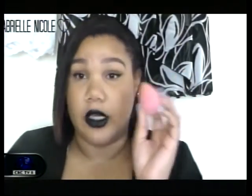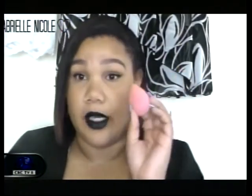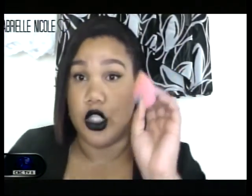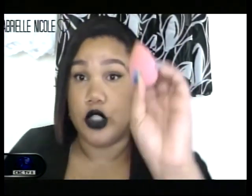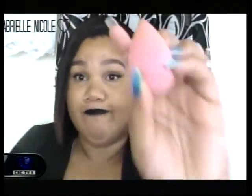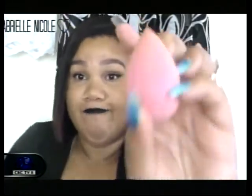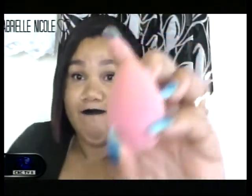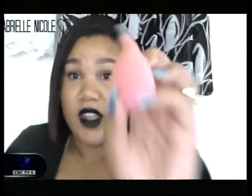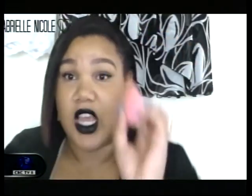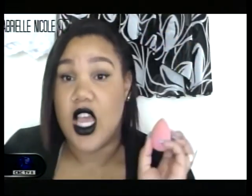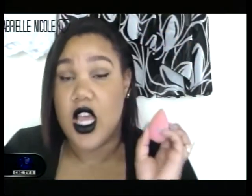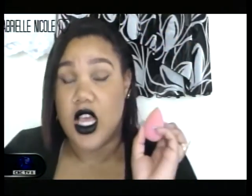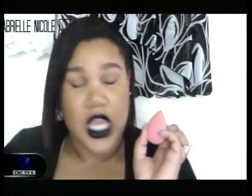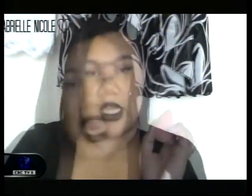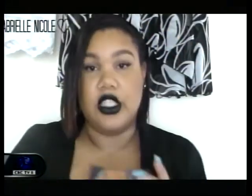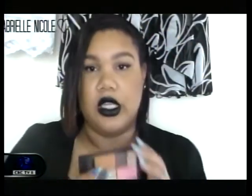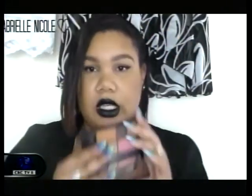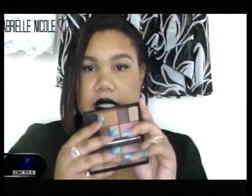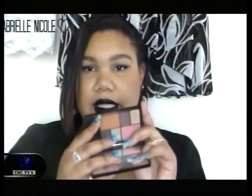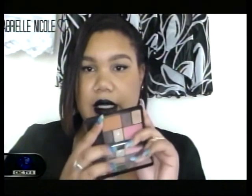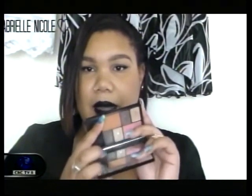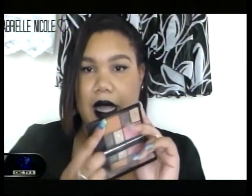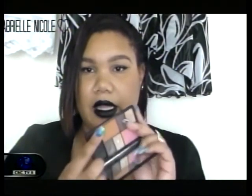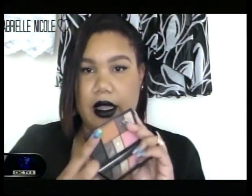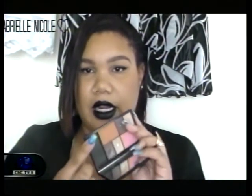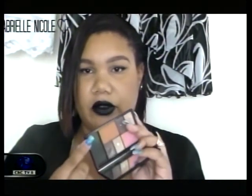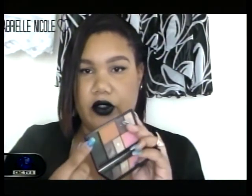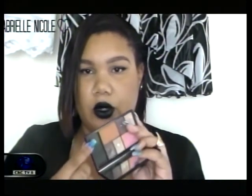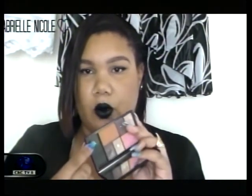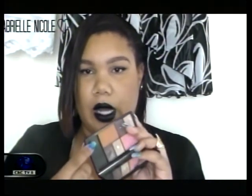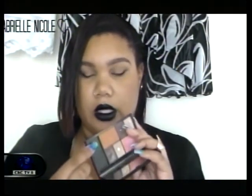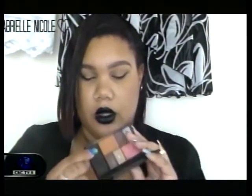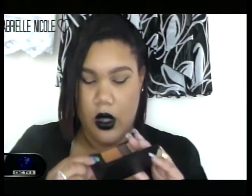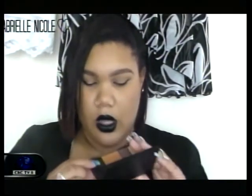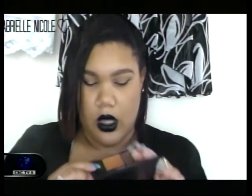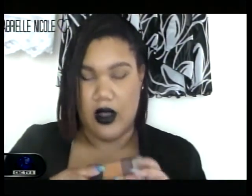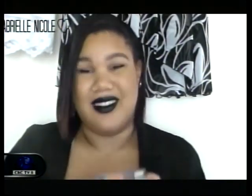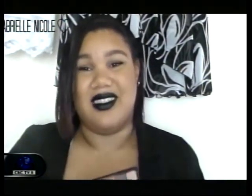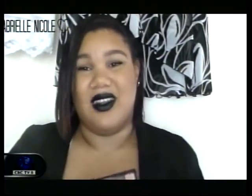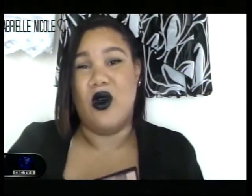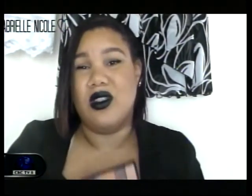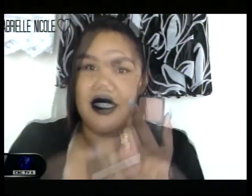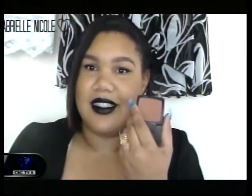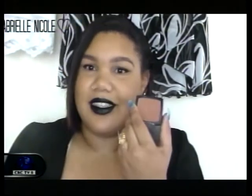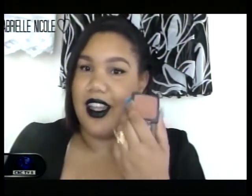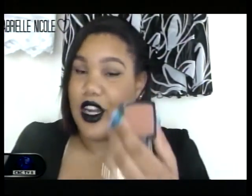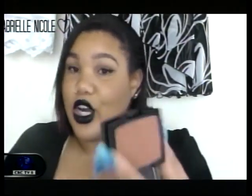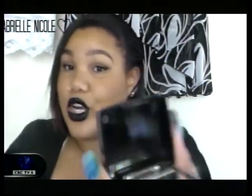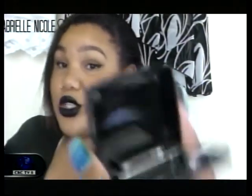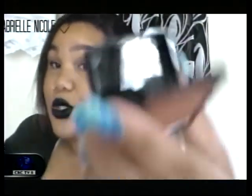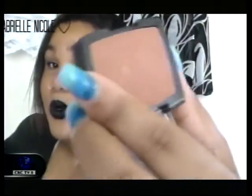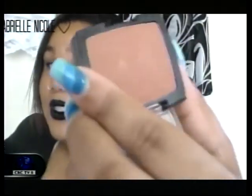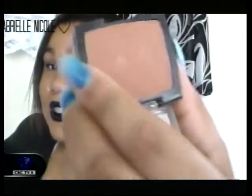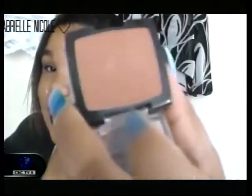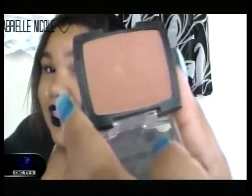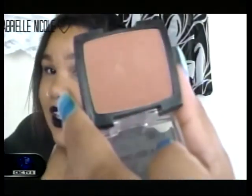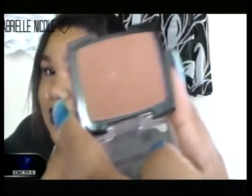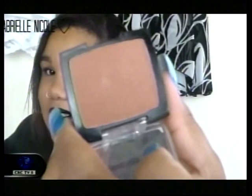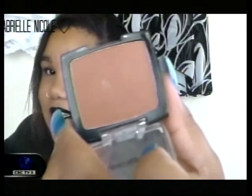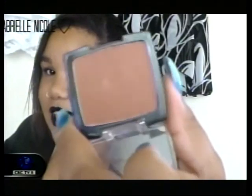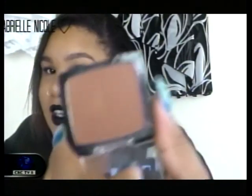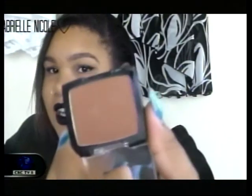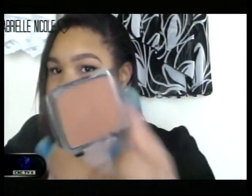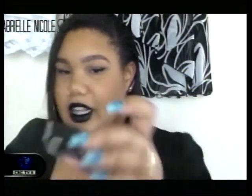has blossomed. The competition is fierce, but Gabby says experimenting with different products is part of keeping in the